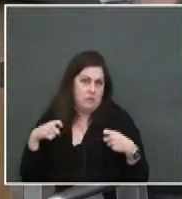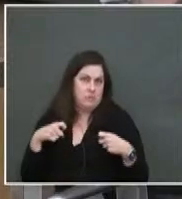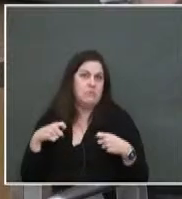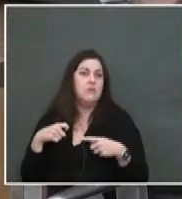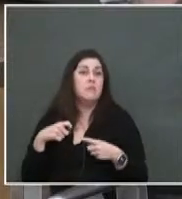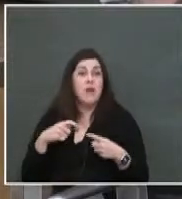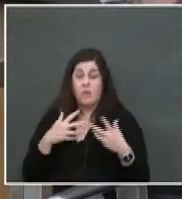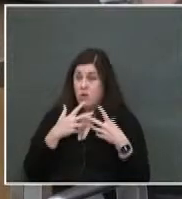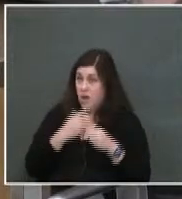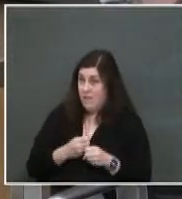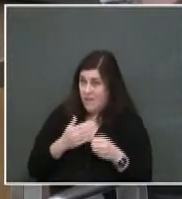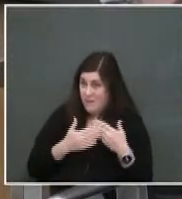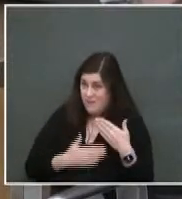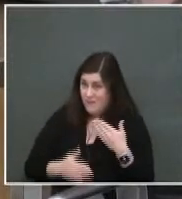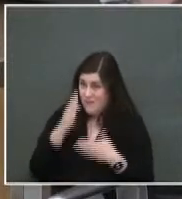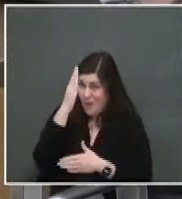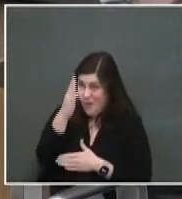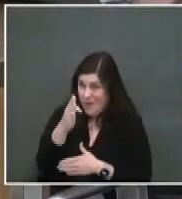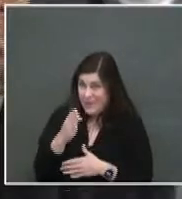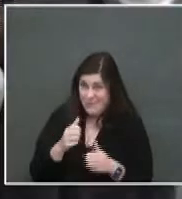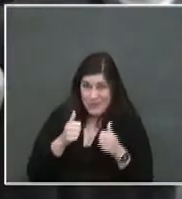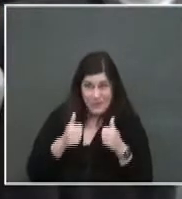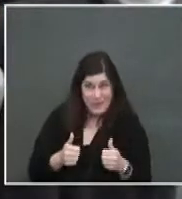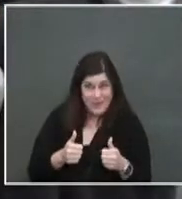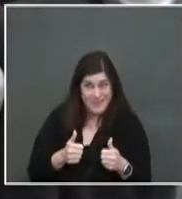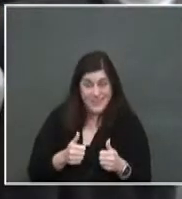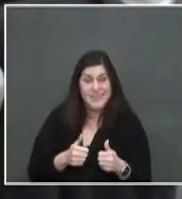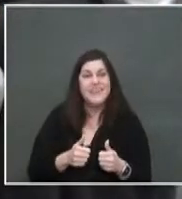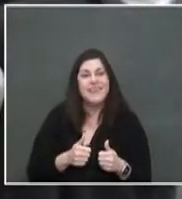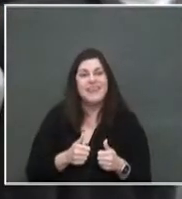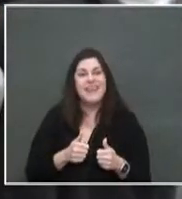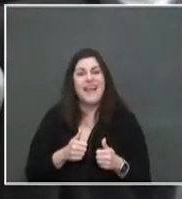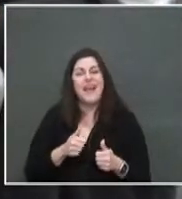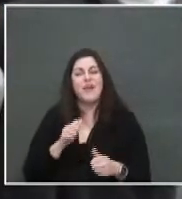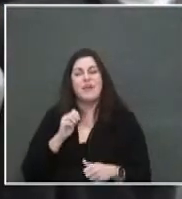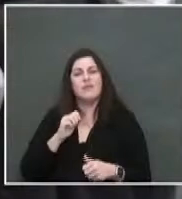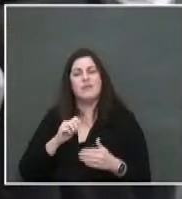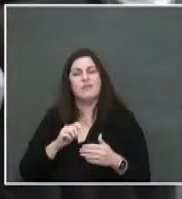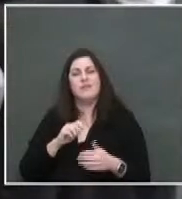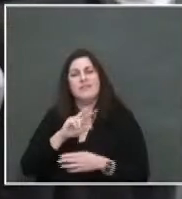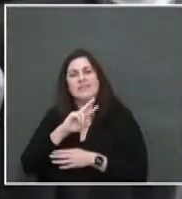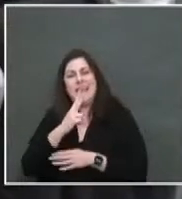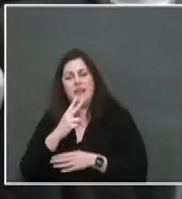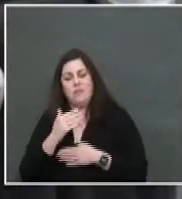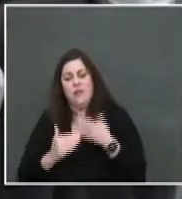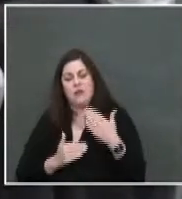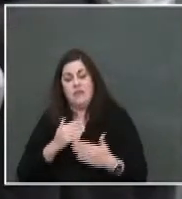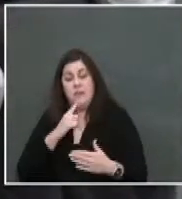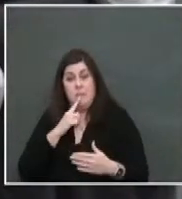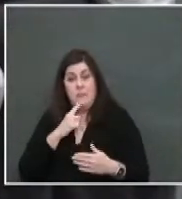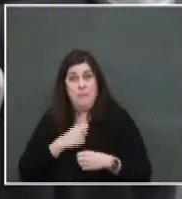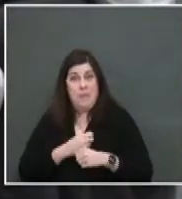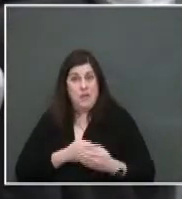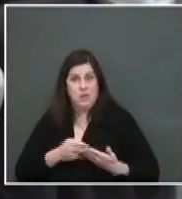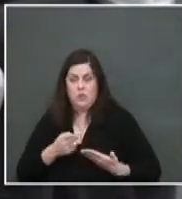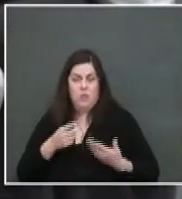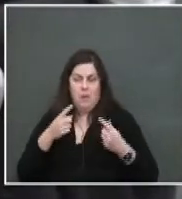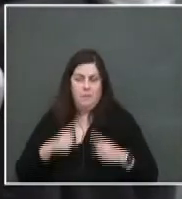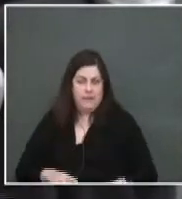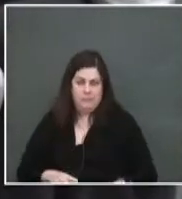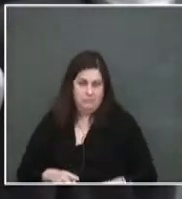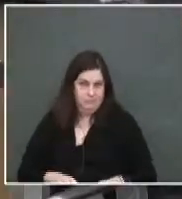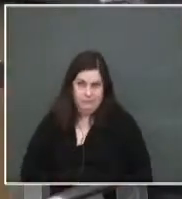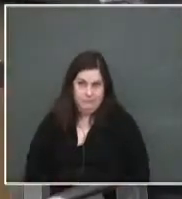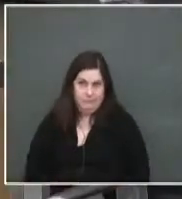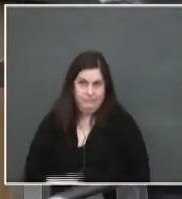confident going forward, we've Yes, got sir, that we have corrected. established other processes to ensure that does not happen again. Okay, great, thank you so much. Of